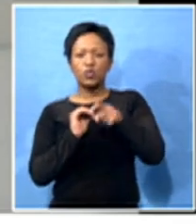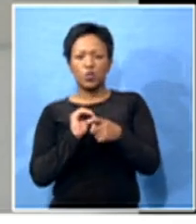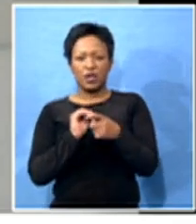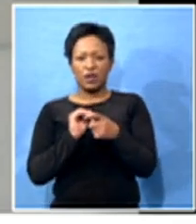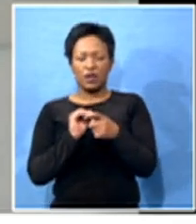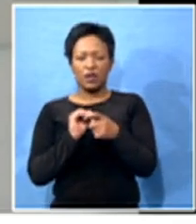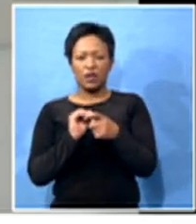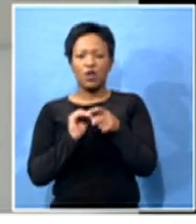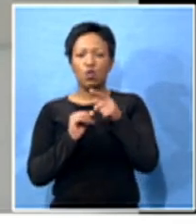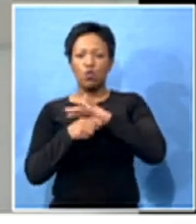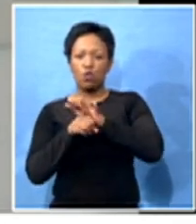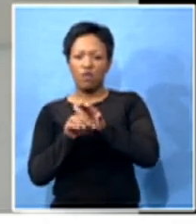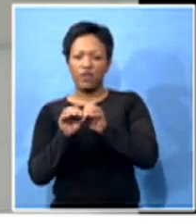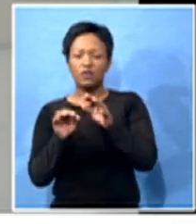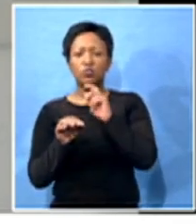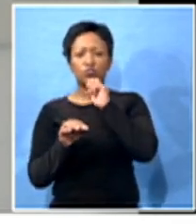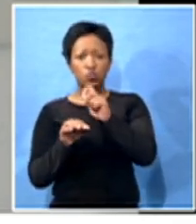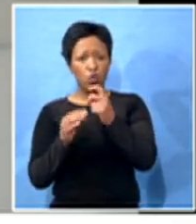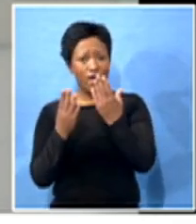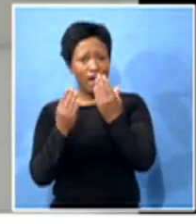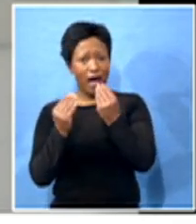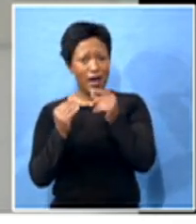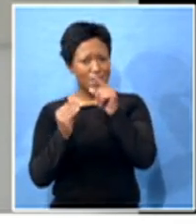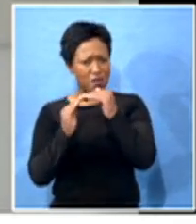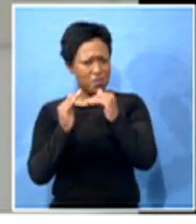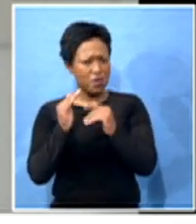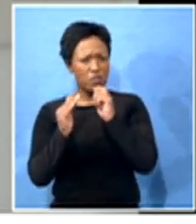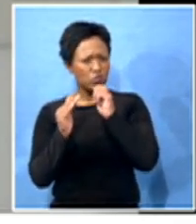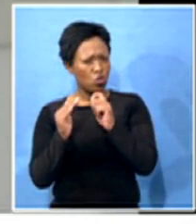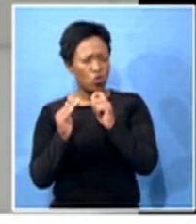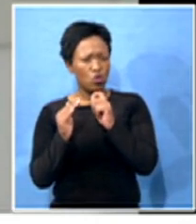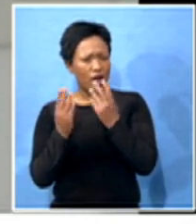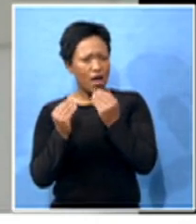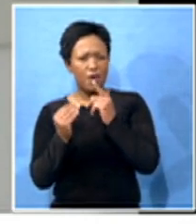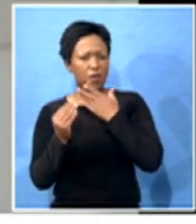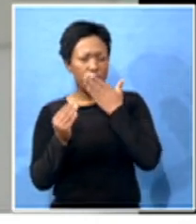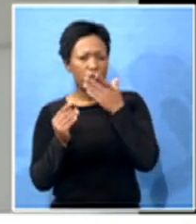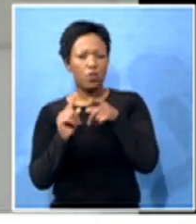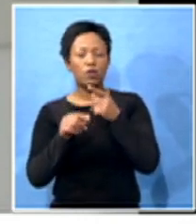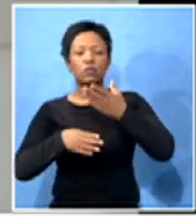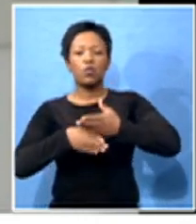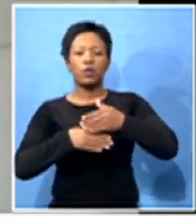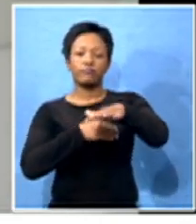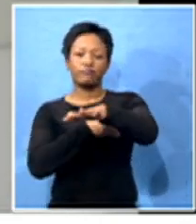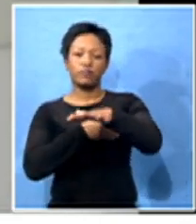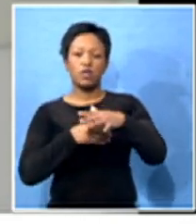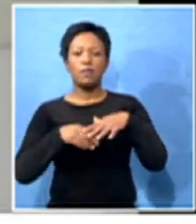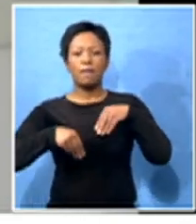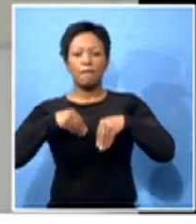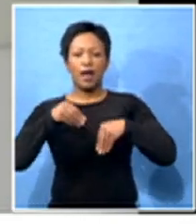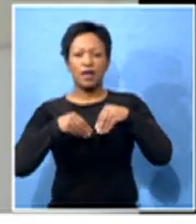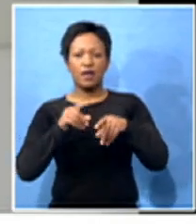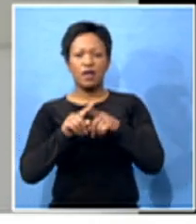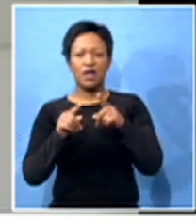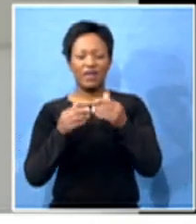underreporting because the costs have been externalized. You only look at inside the workplace, your workplace. Mining does not stop at the gate